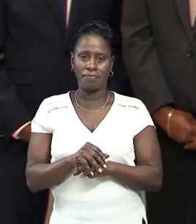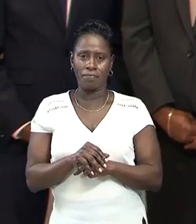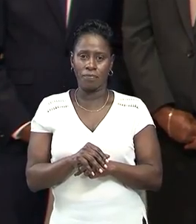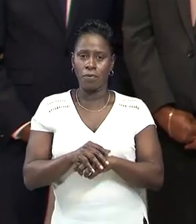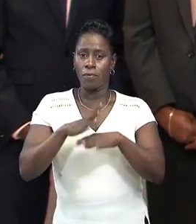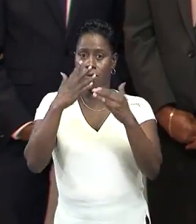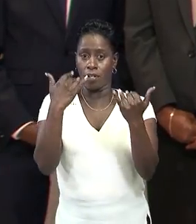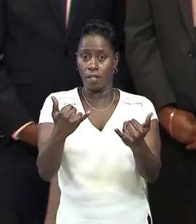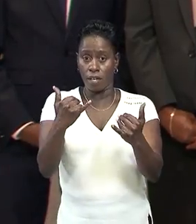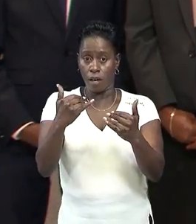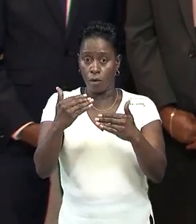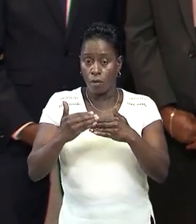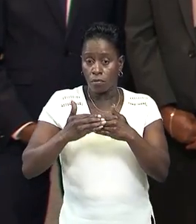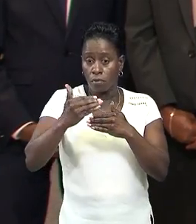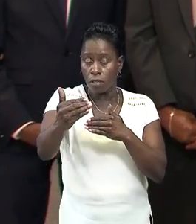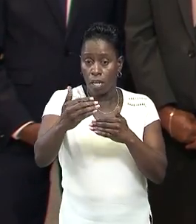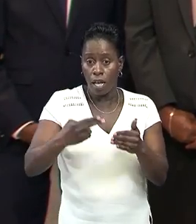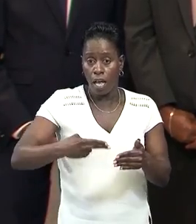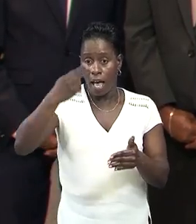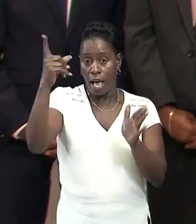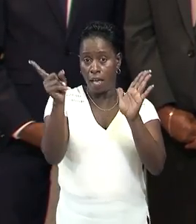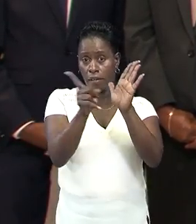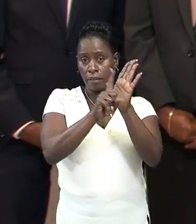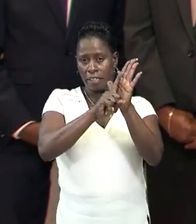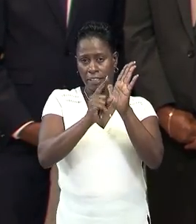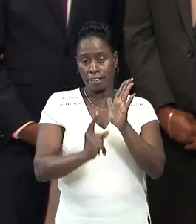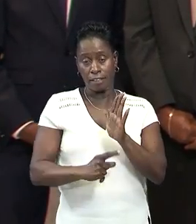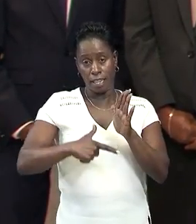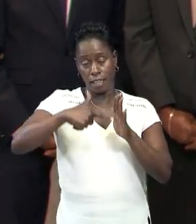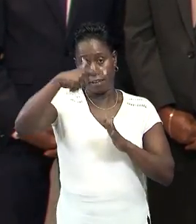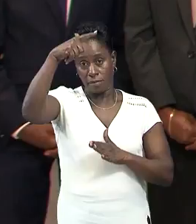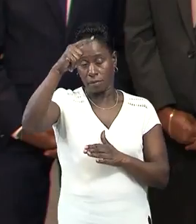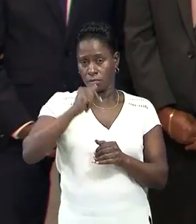We are now heading to a higher alert levels, and